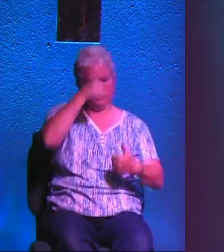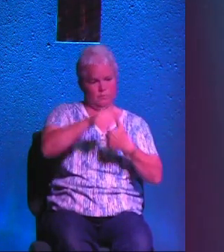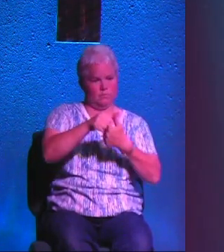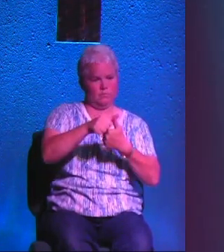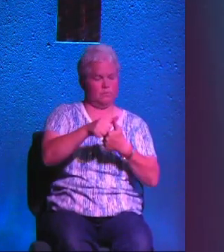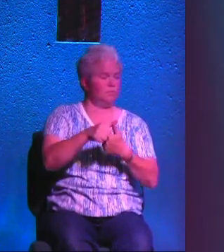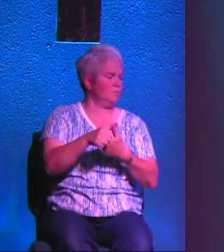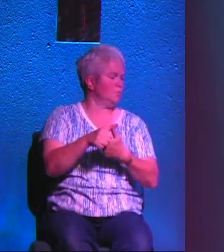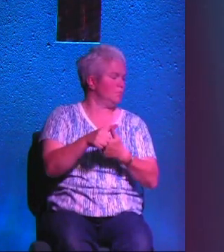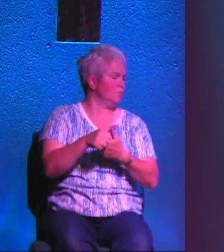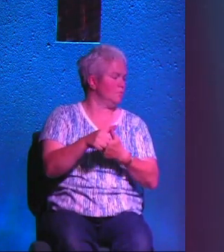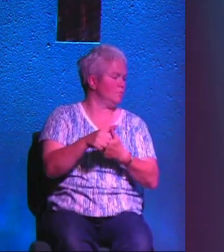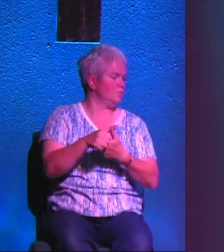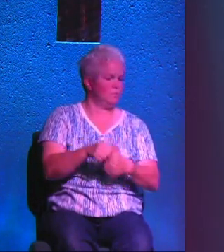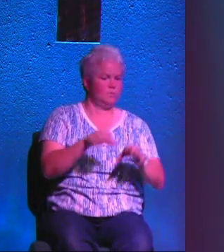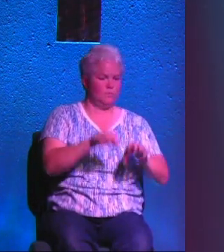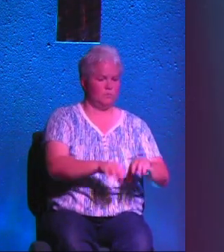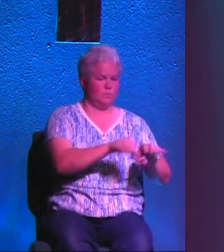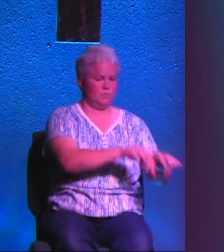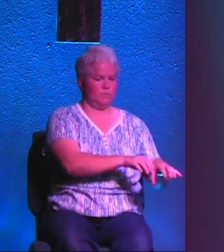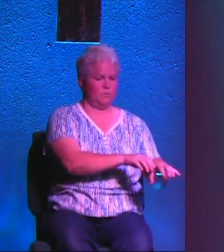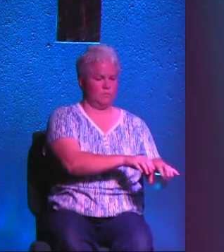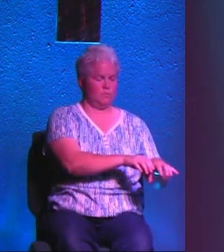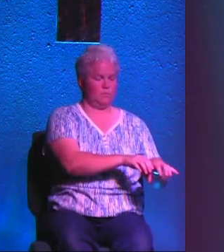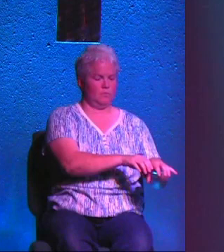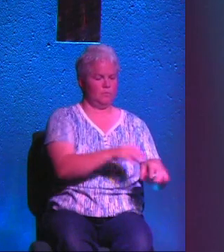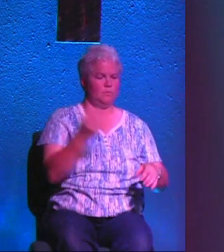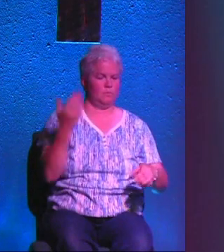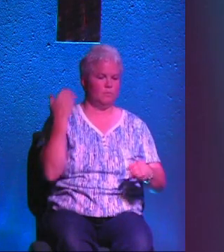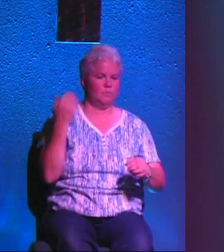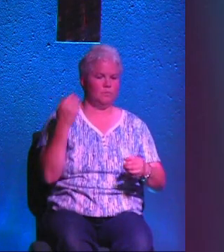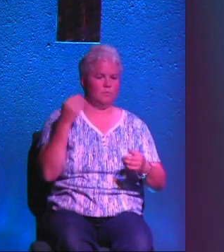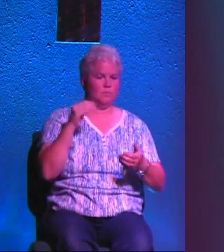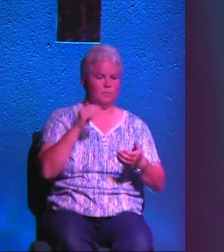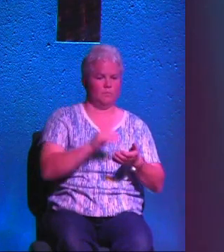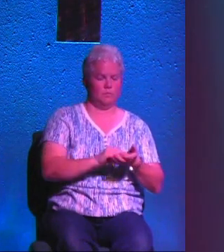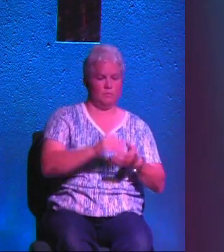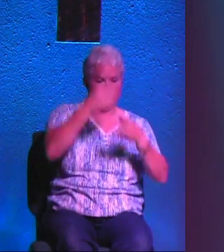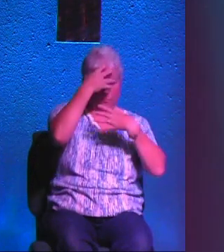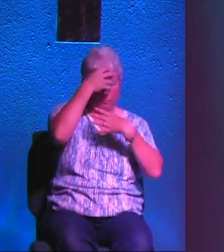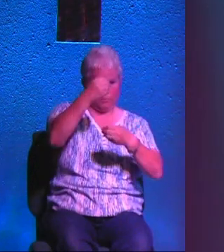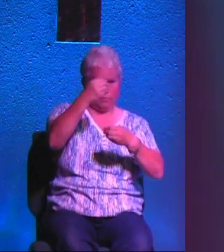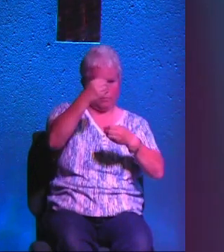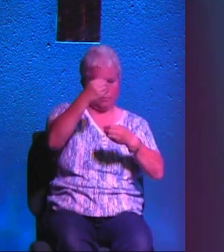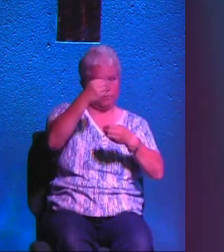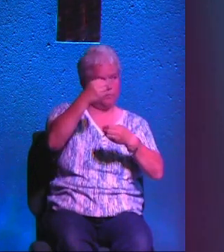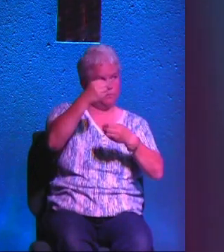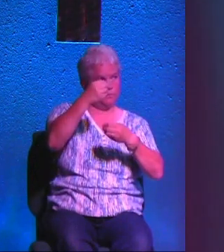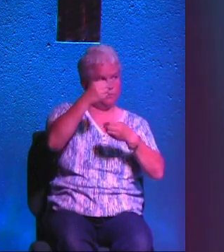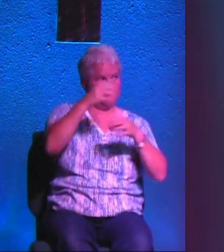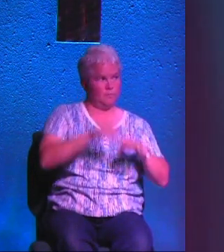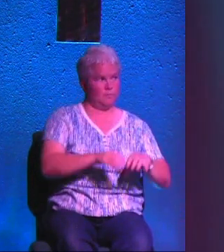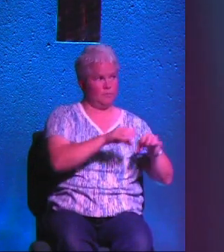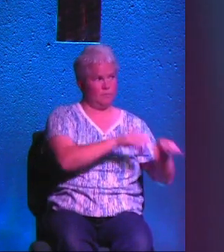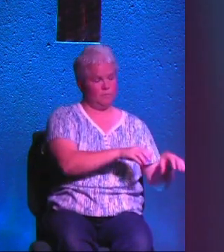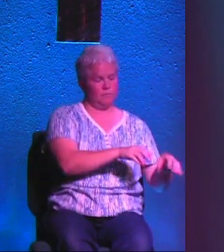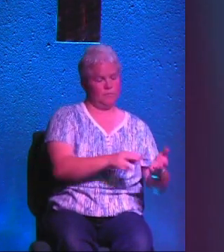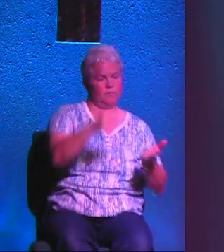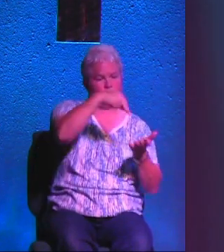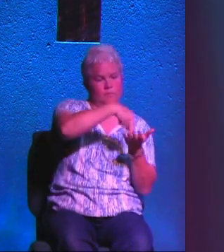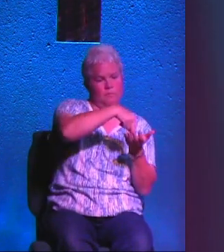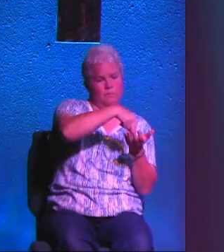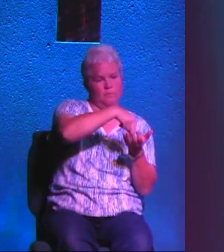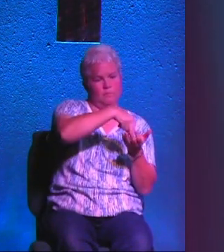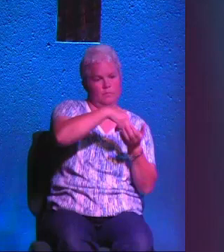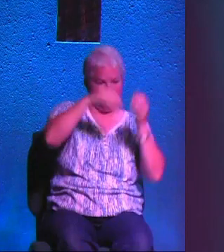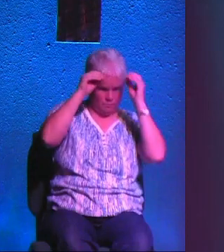need to put action behind the information that the Holy Spirit is giving us. I'm big on action. I can stand